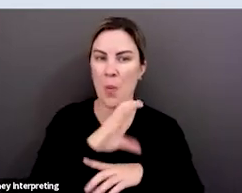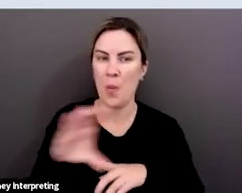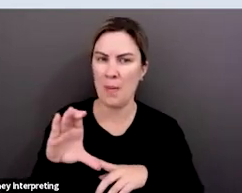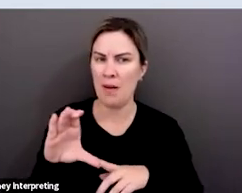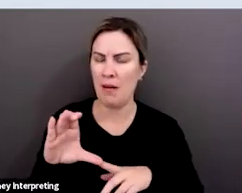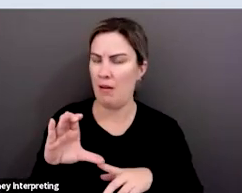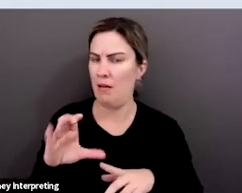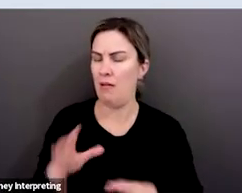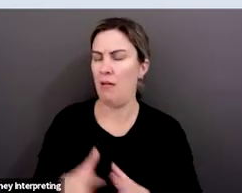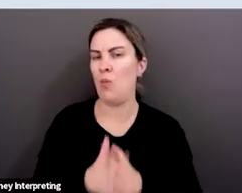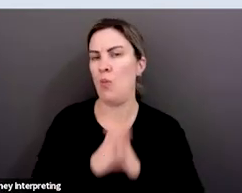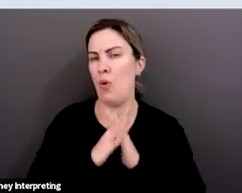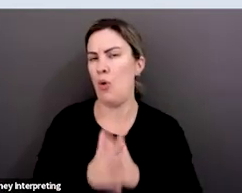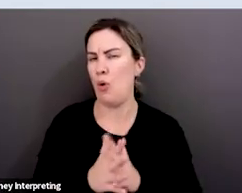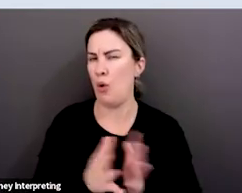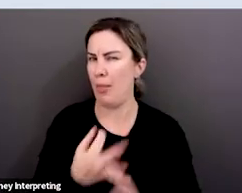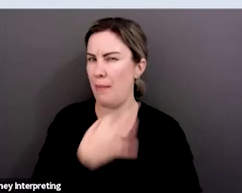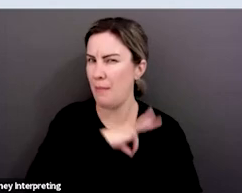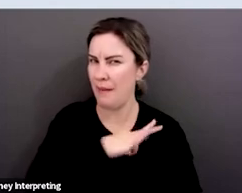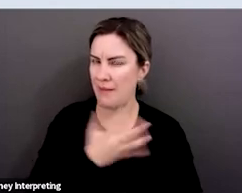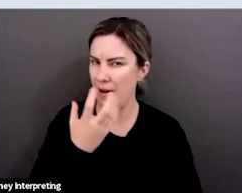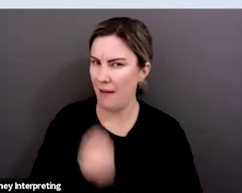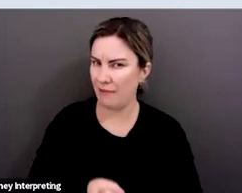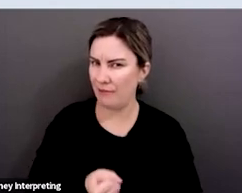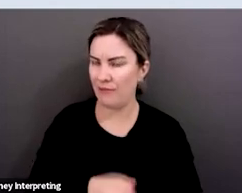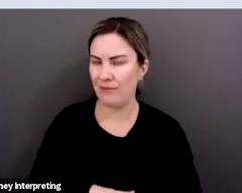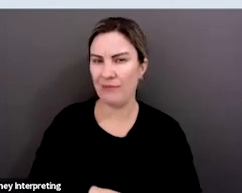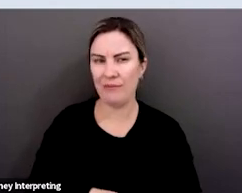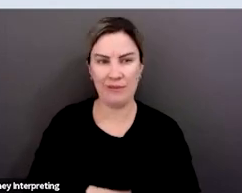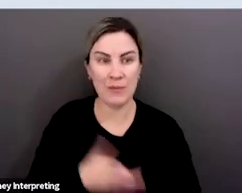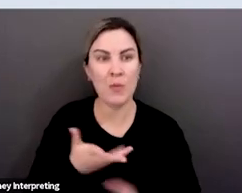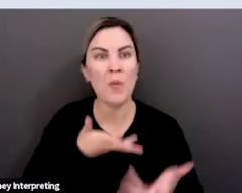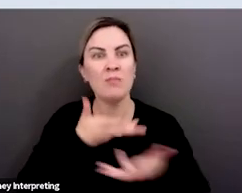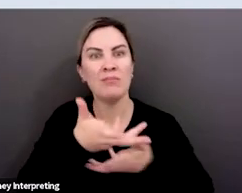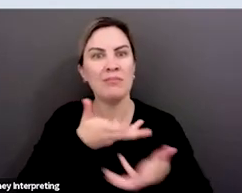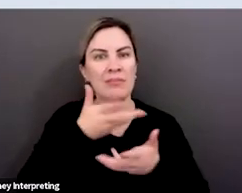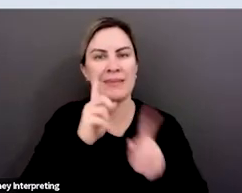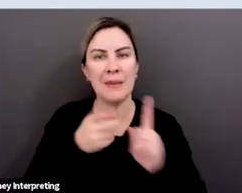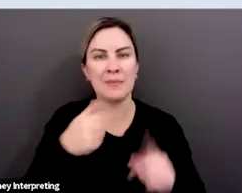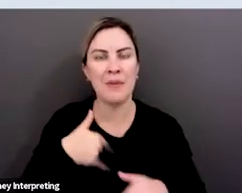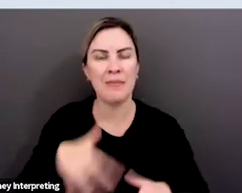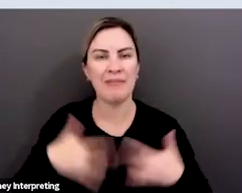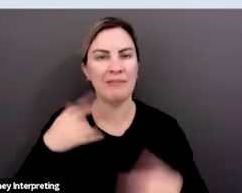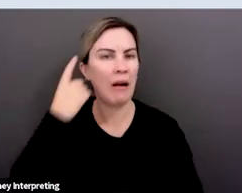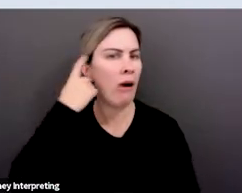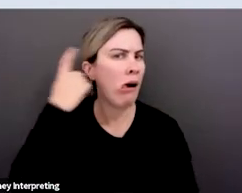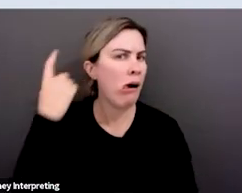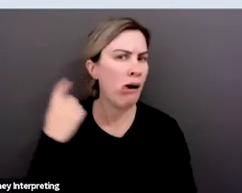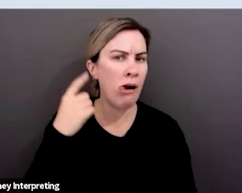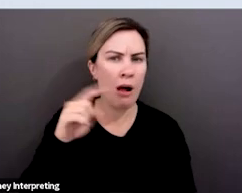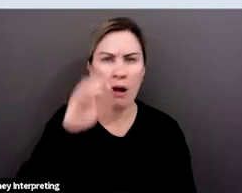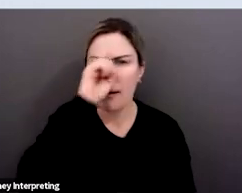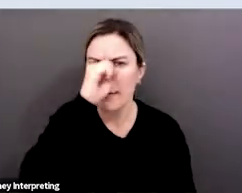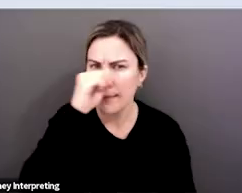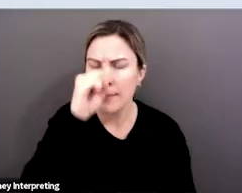that because of the chats and so on, we feel like we're eavesdropping on a conversation between you all.